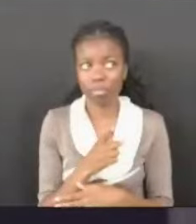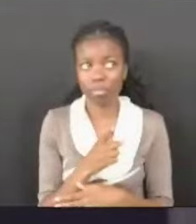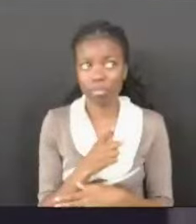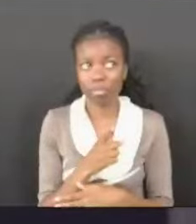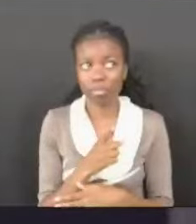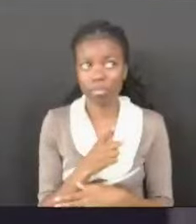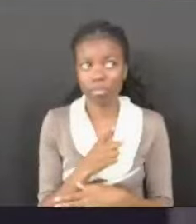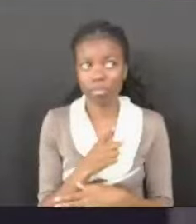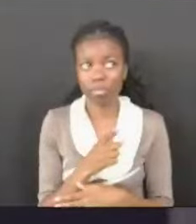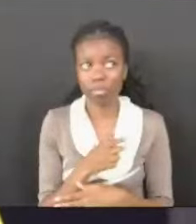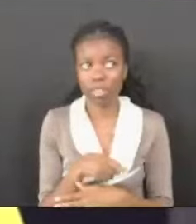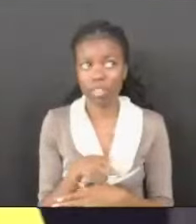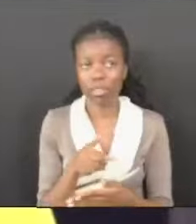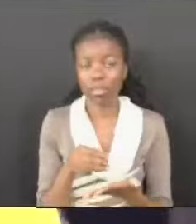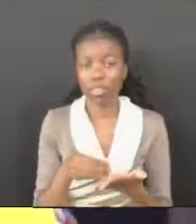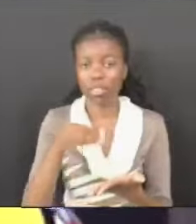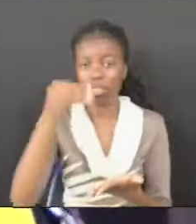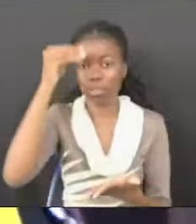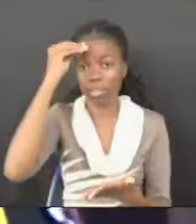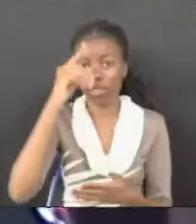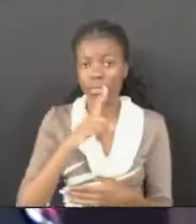delight to tell.